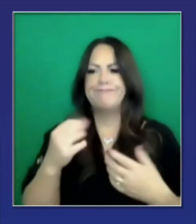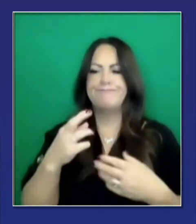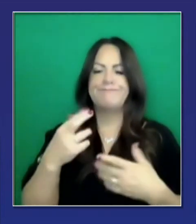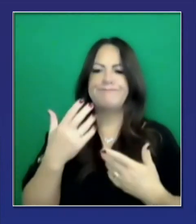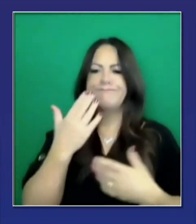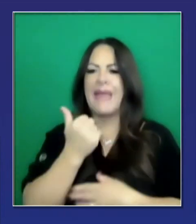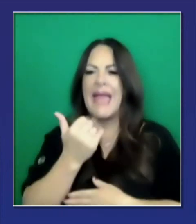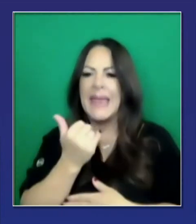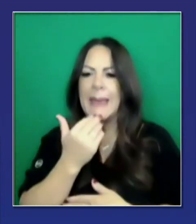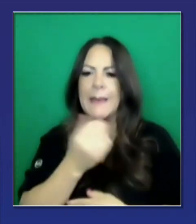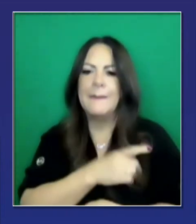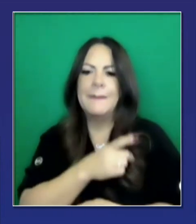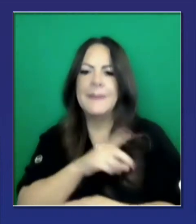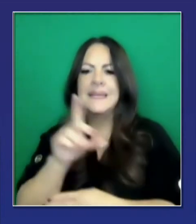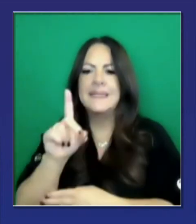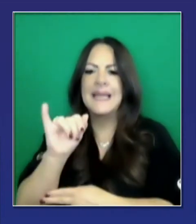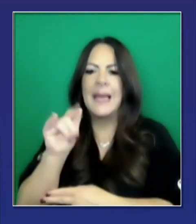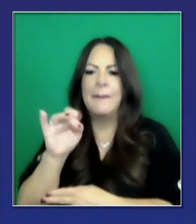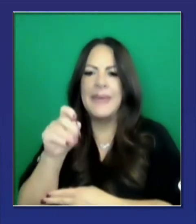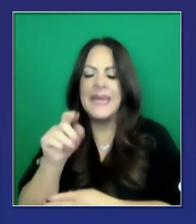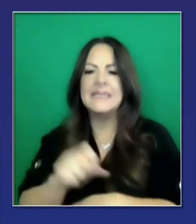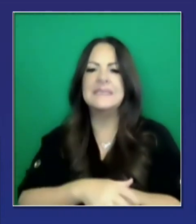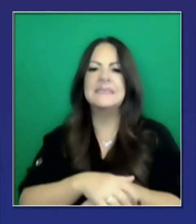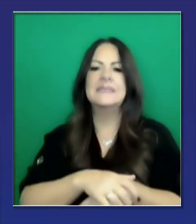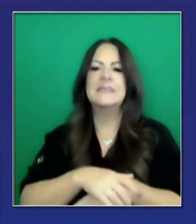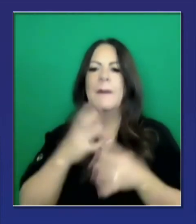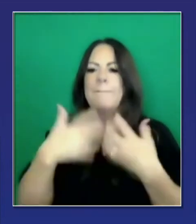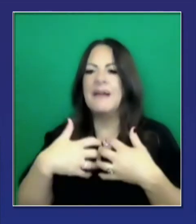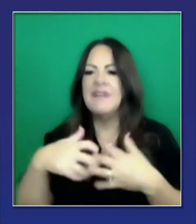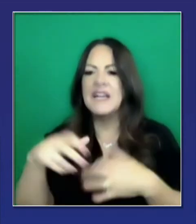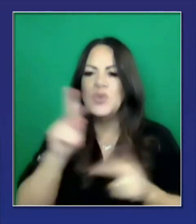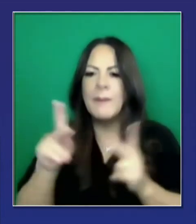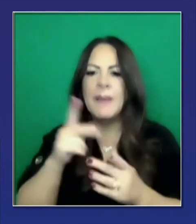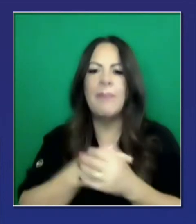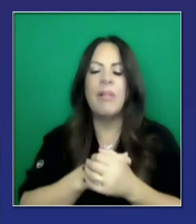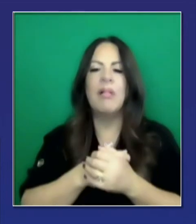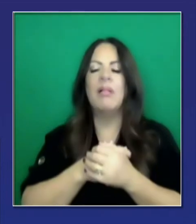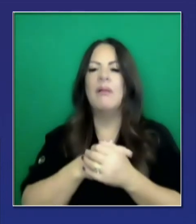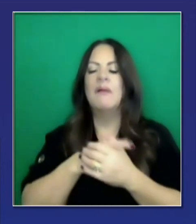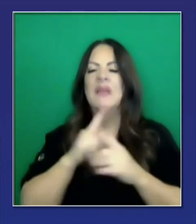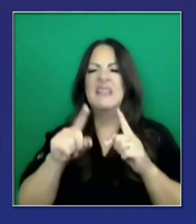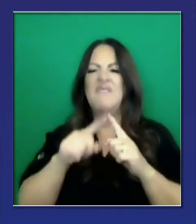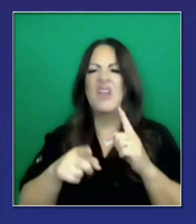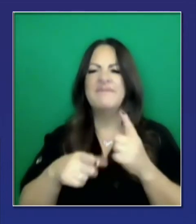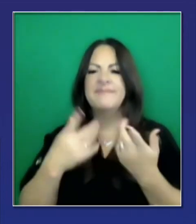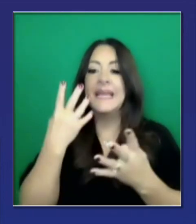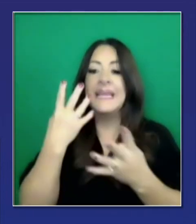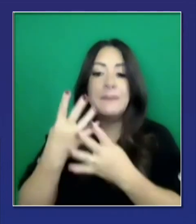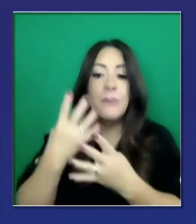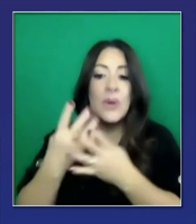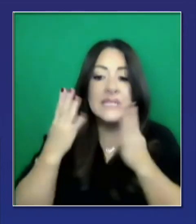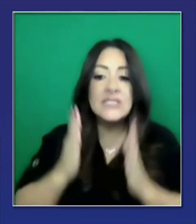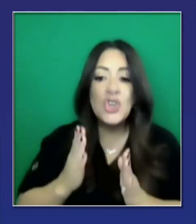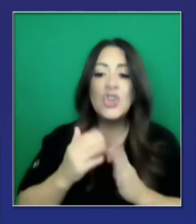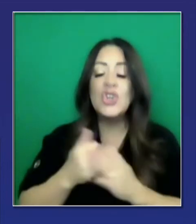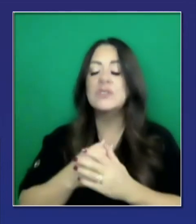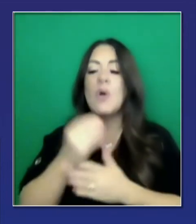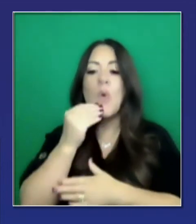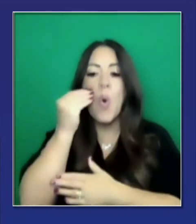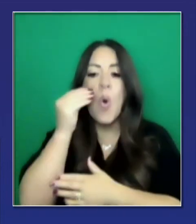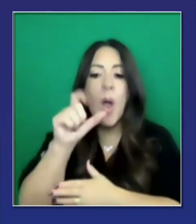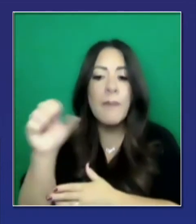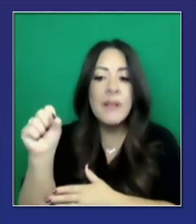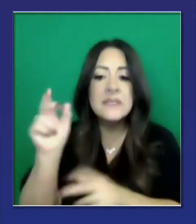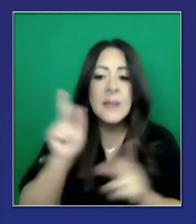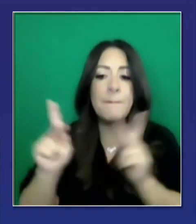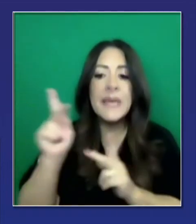logistics, commercial sectors, critical manufacturing. We get into high risk, incarcerated individuals, homeless, and